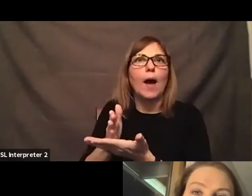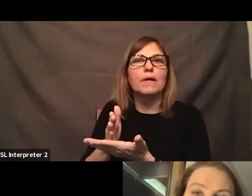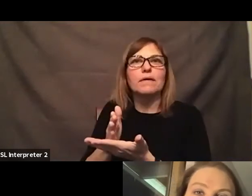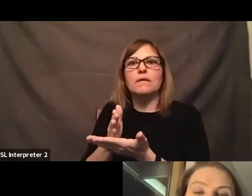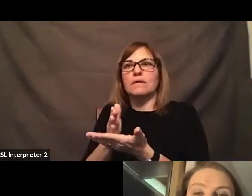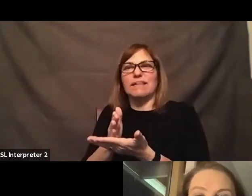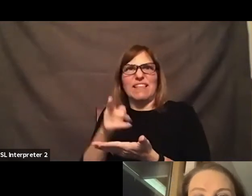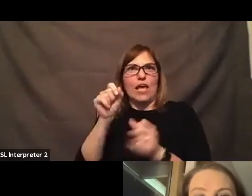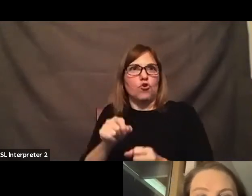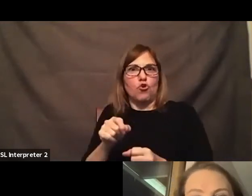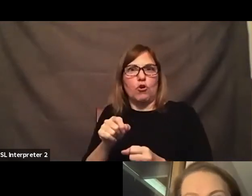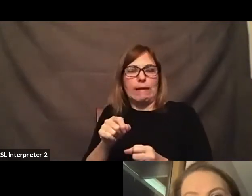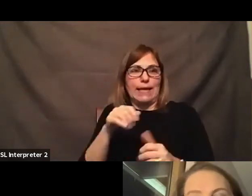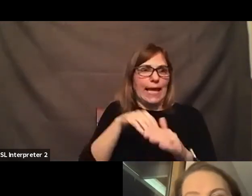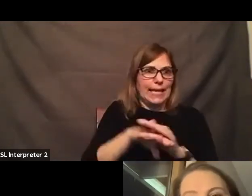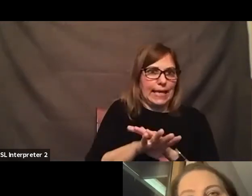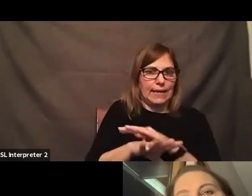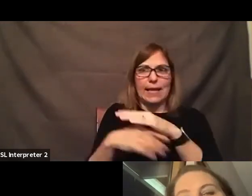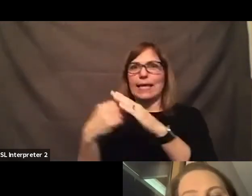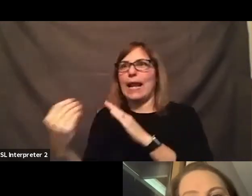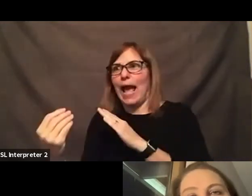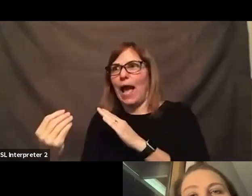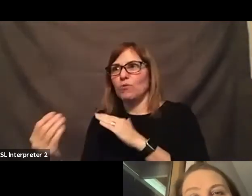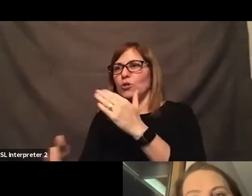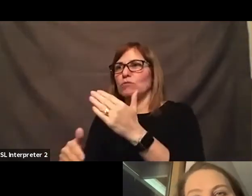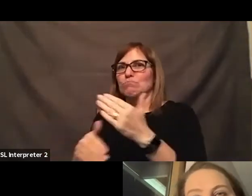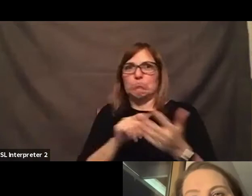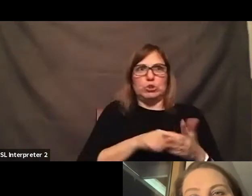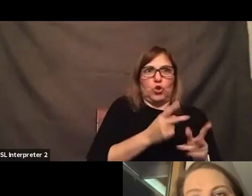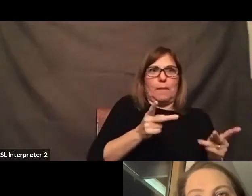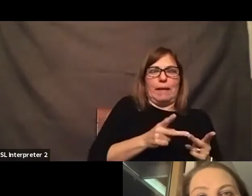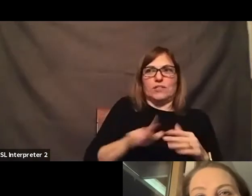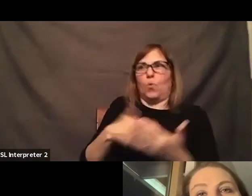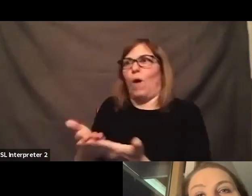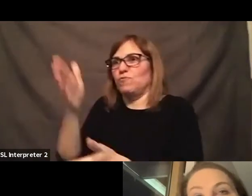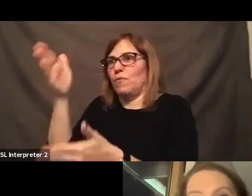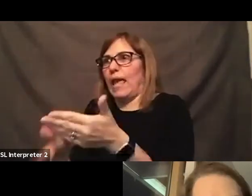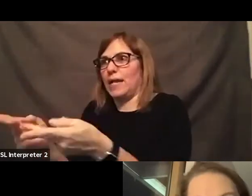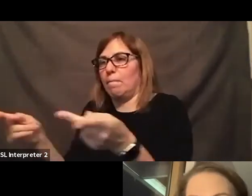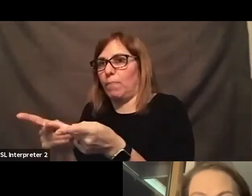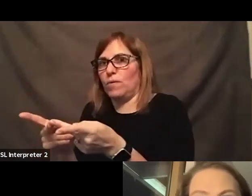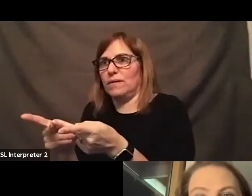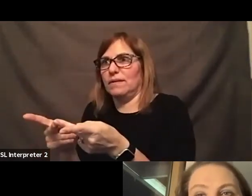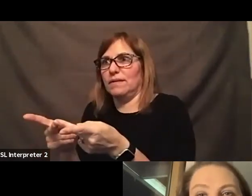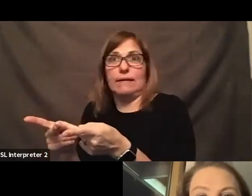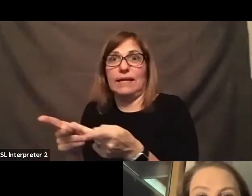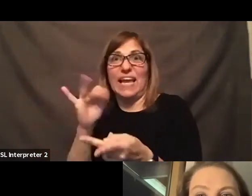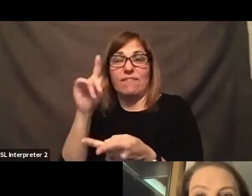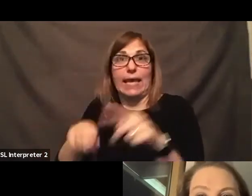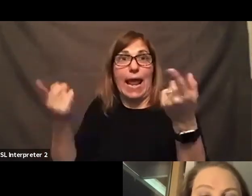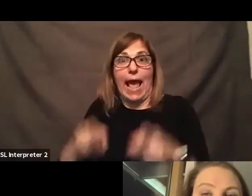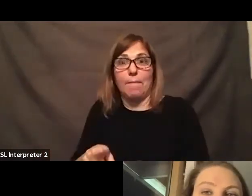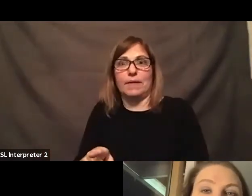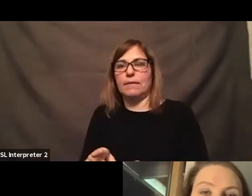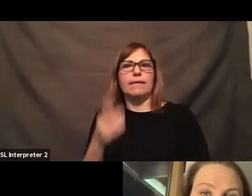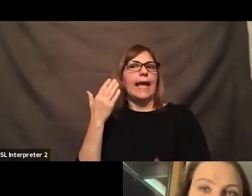get out of and get from their origin starting point to the end point, then it doesn't matter whether or not